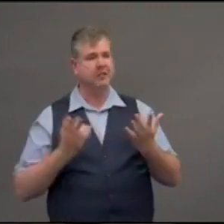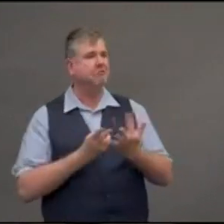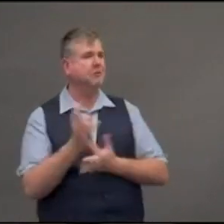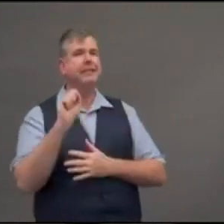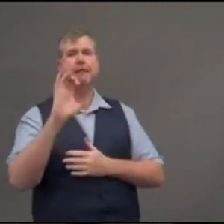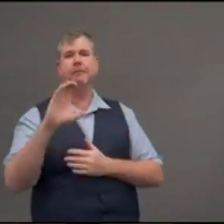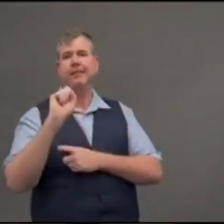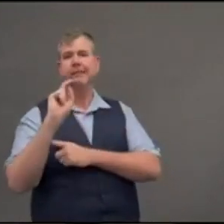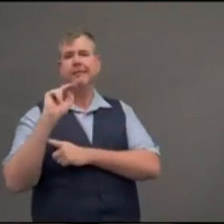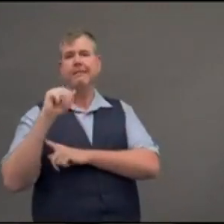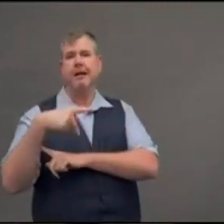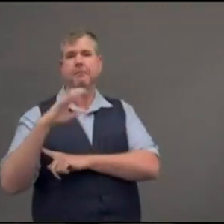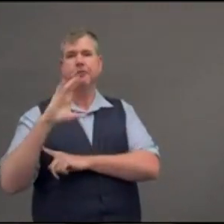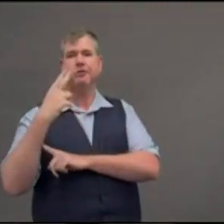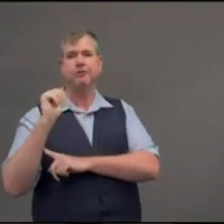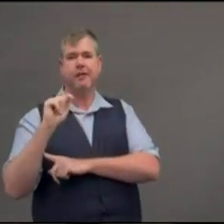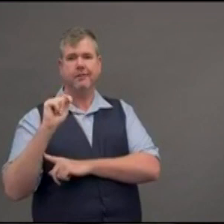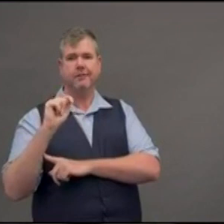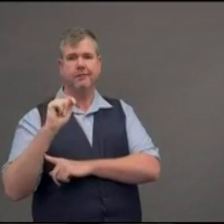Tumblr,